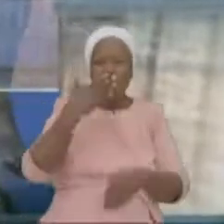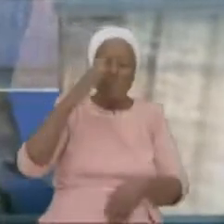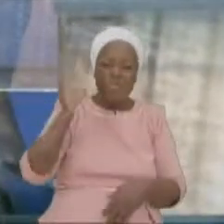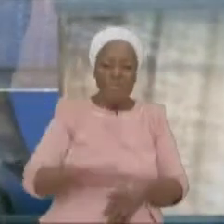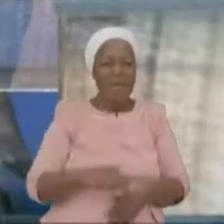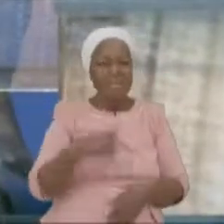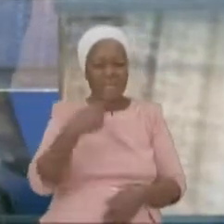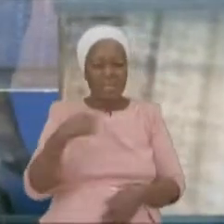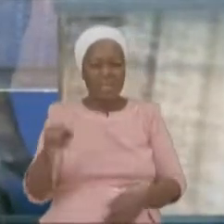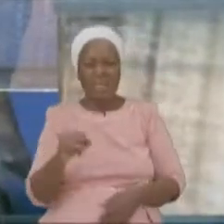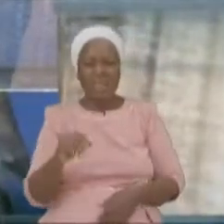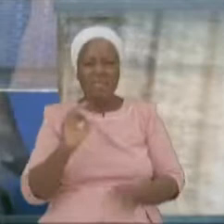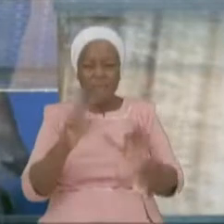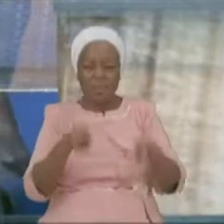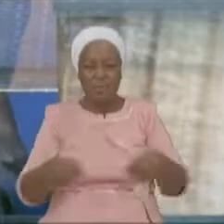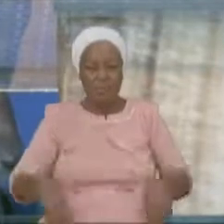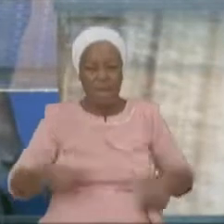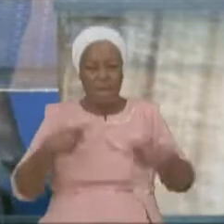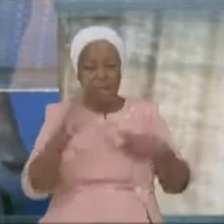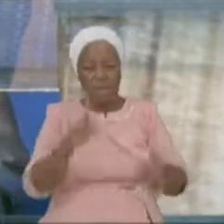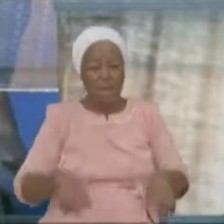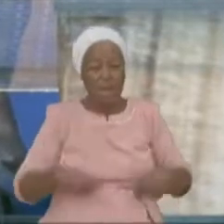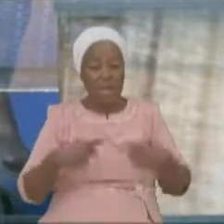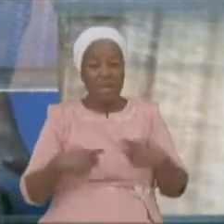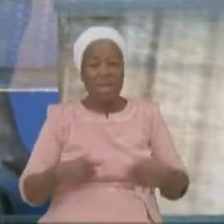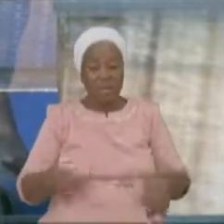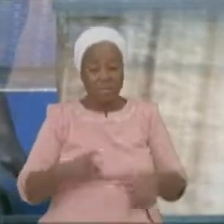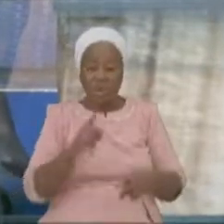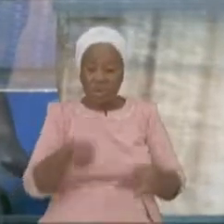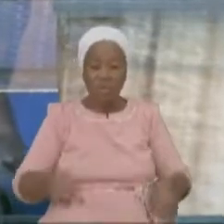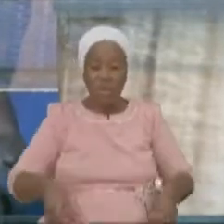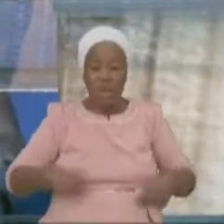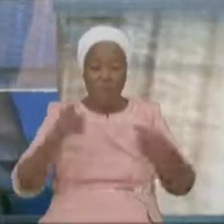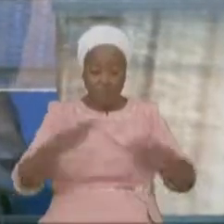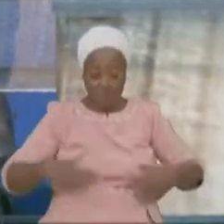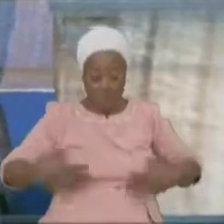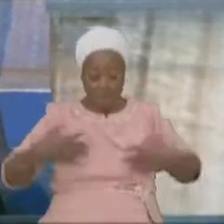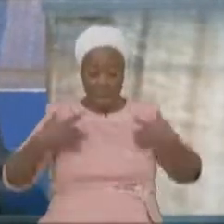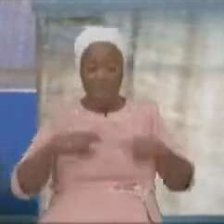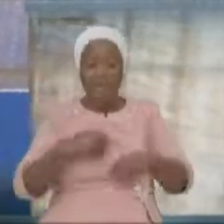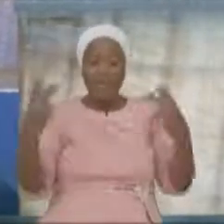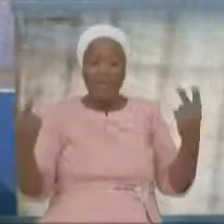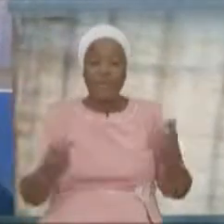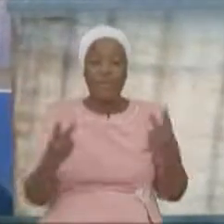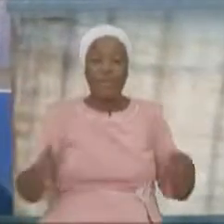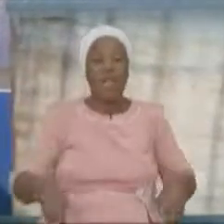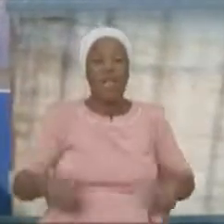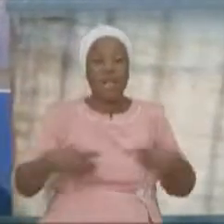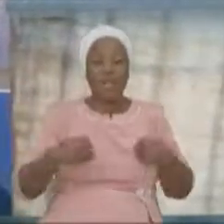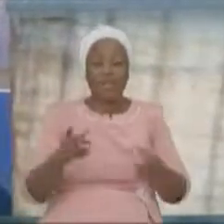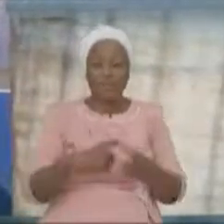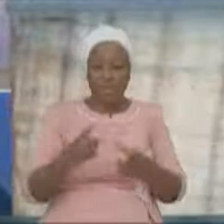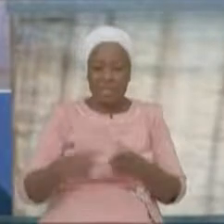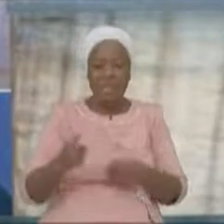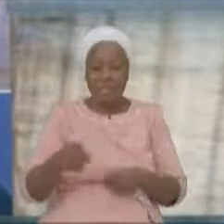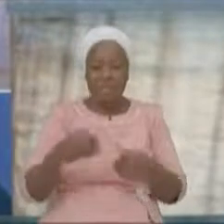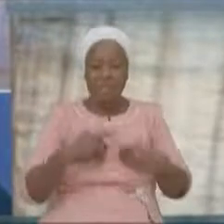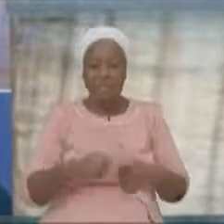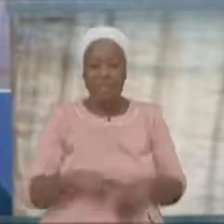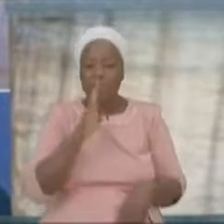to live your life, a victorious life, you have to be dead to their comments and